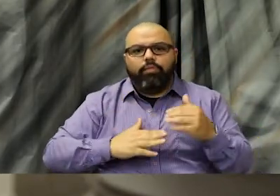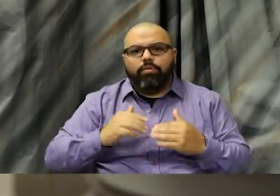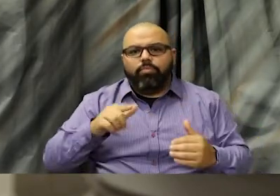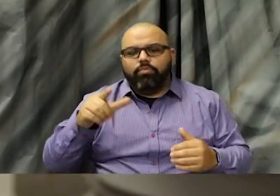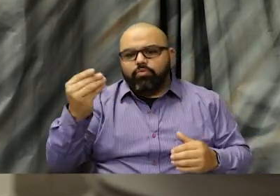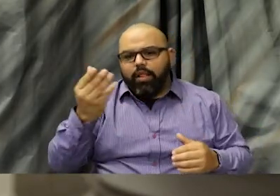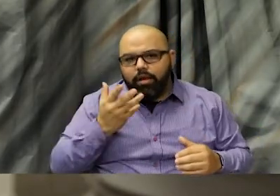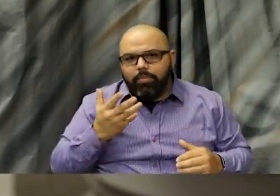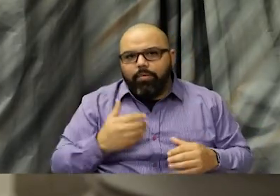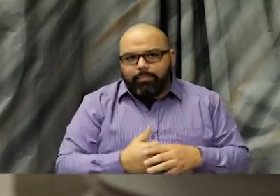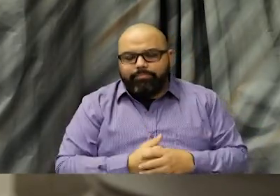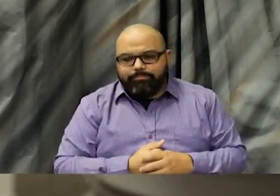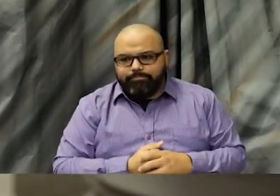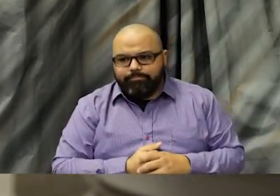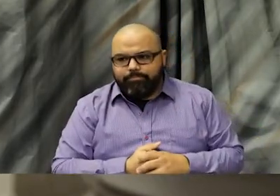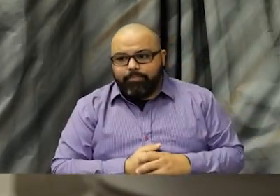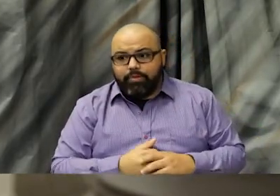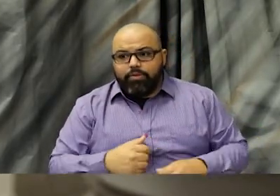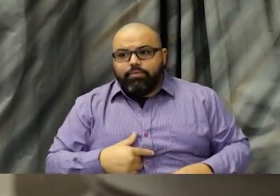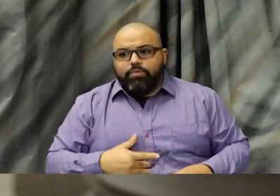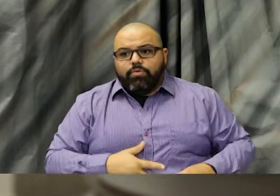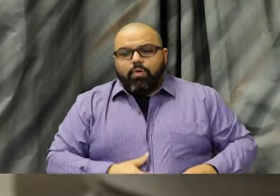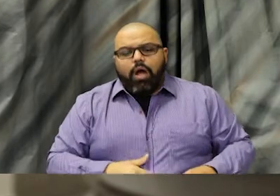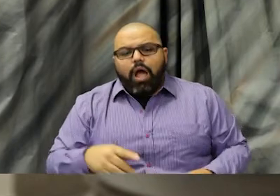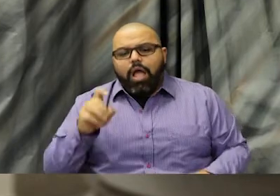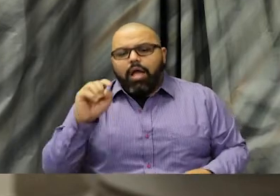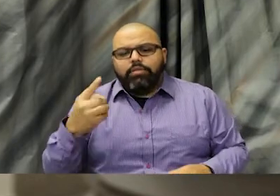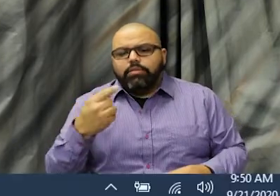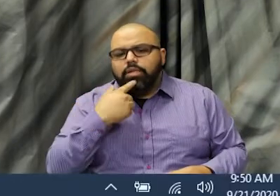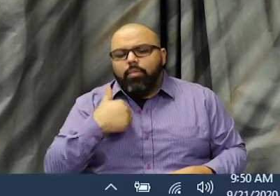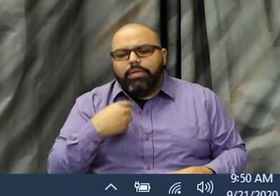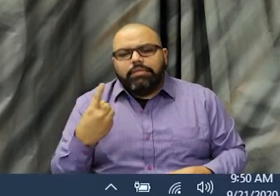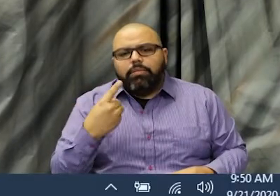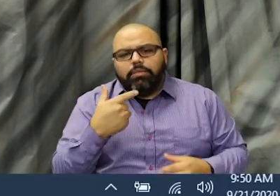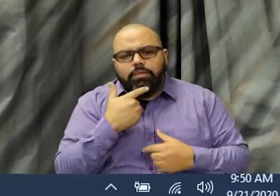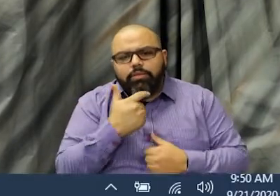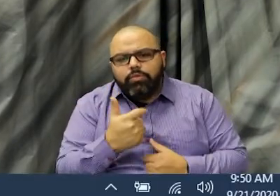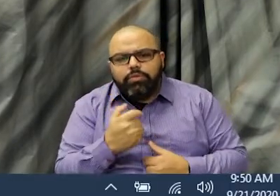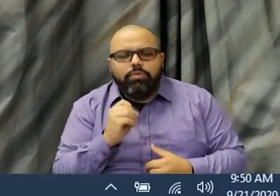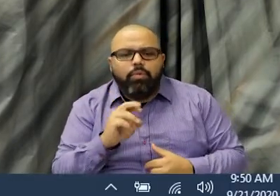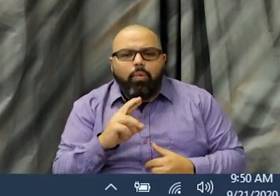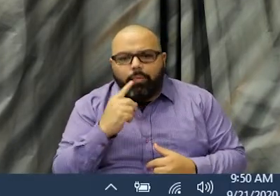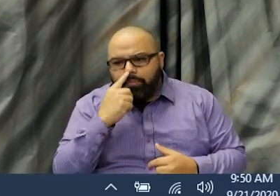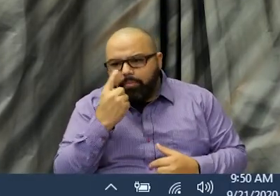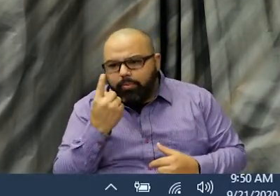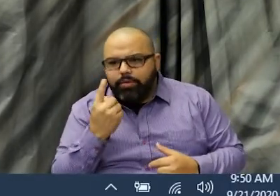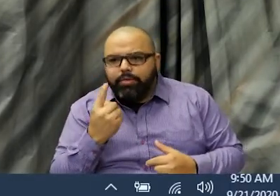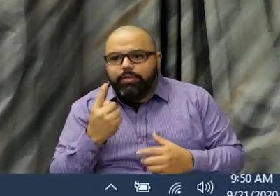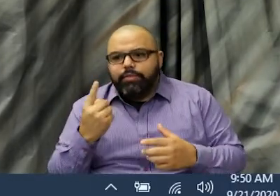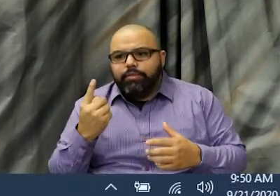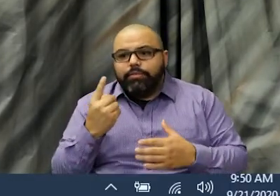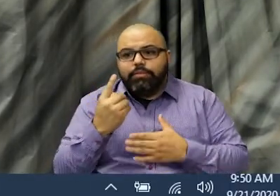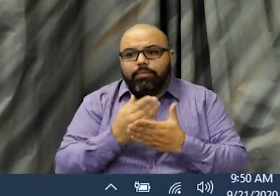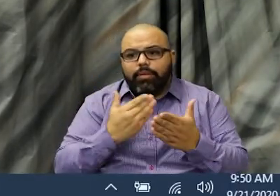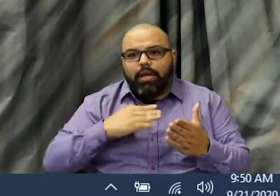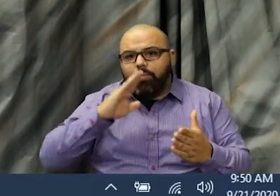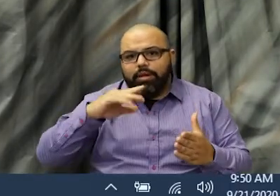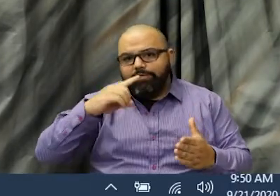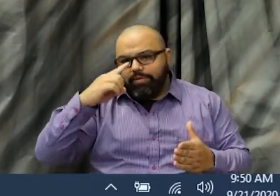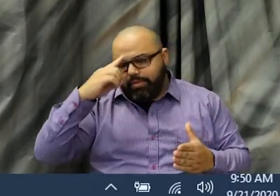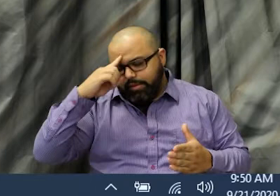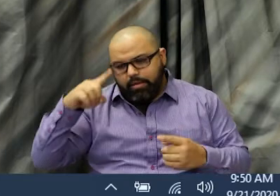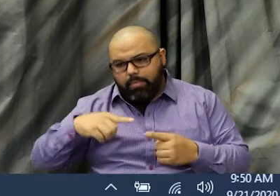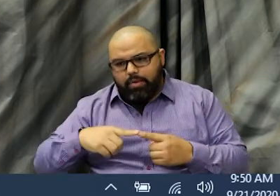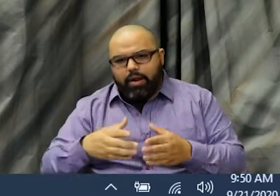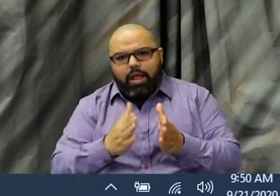about anything that they want to. So I asked them to tell me something interesting or boring, something that I would